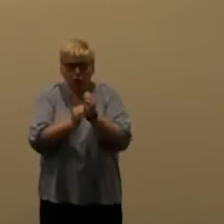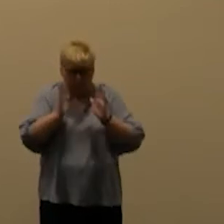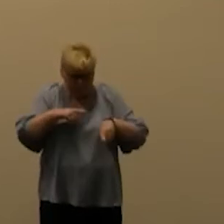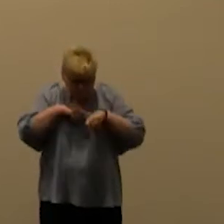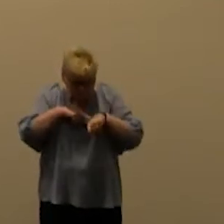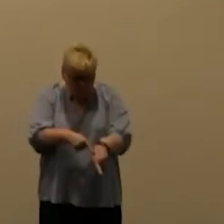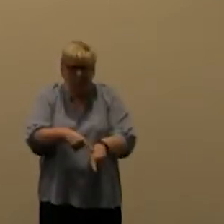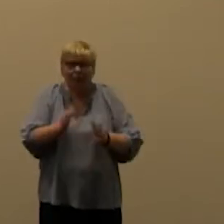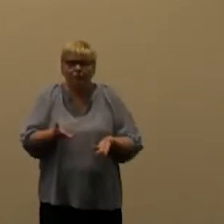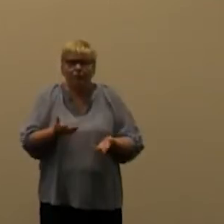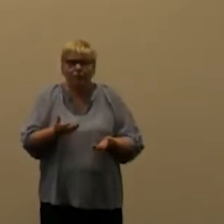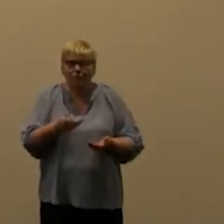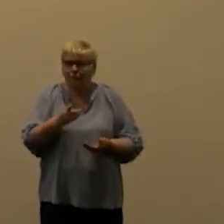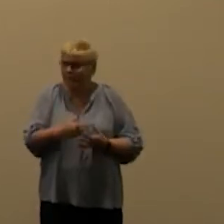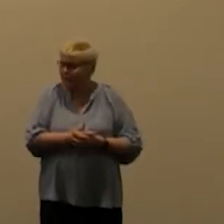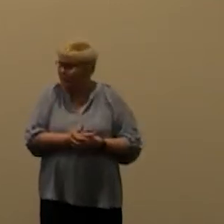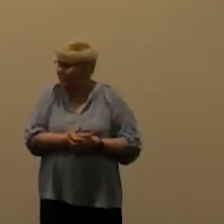And then we have our